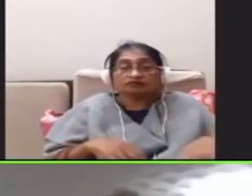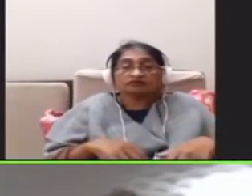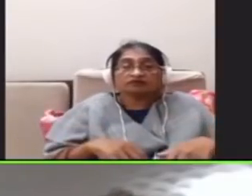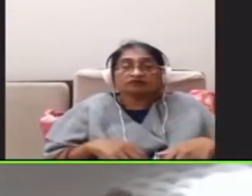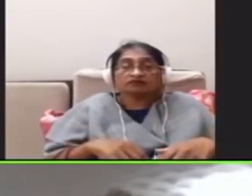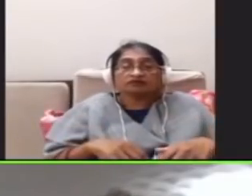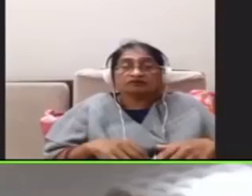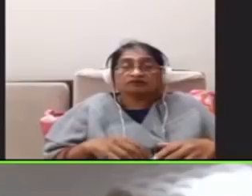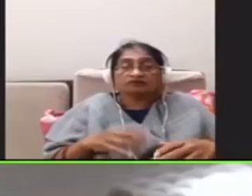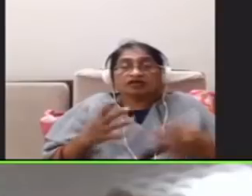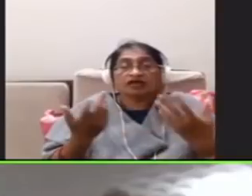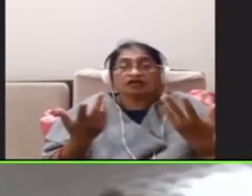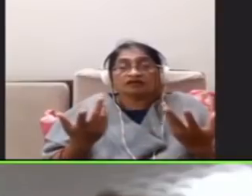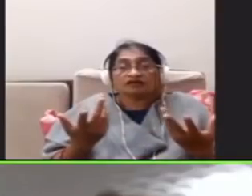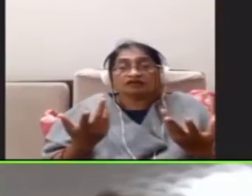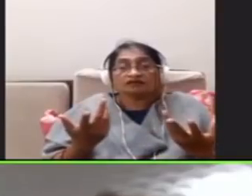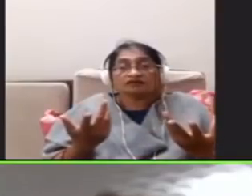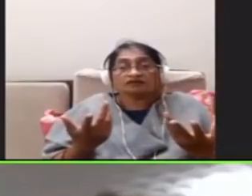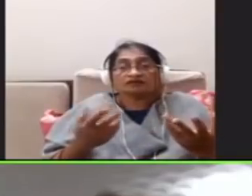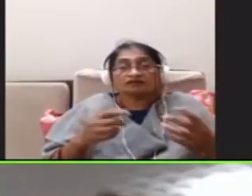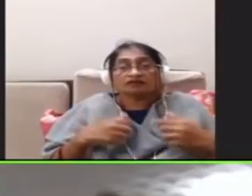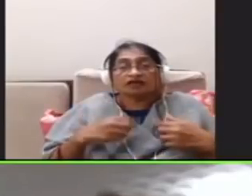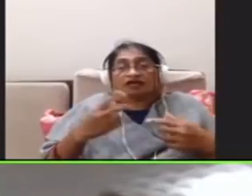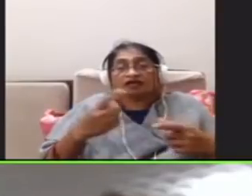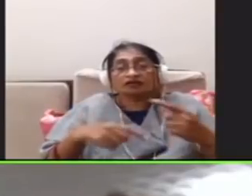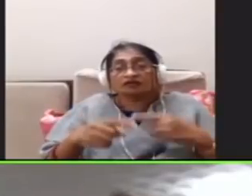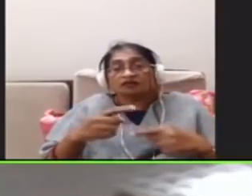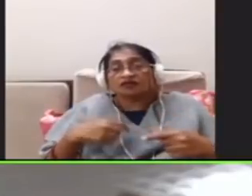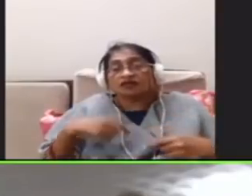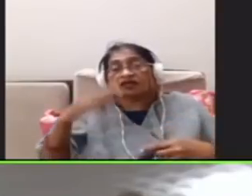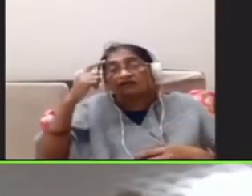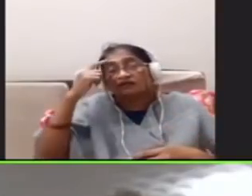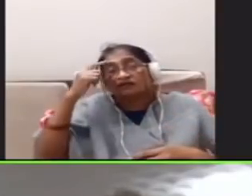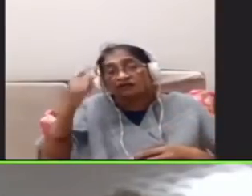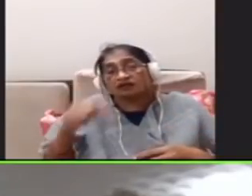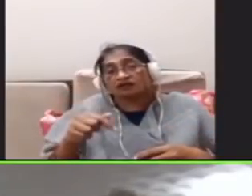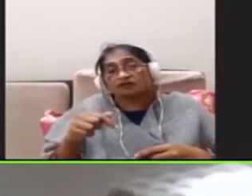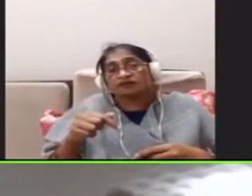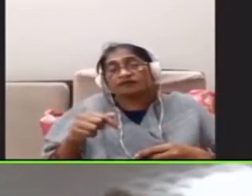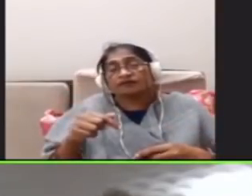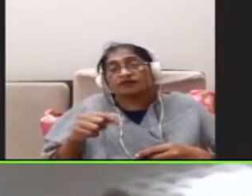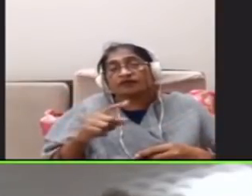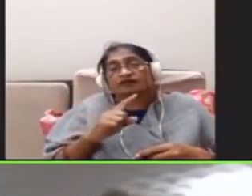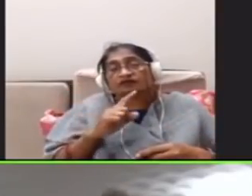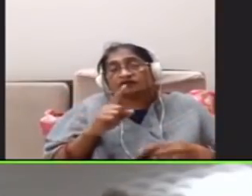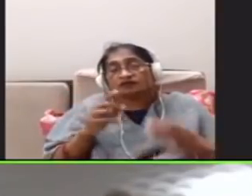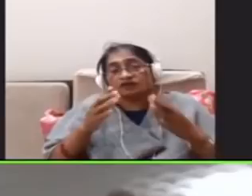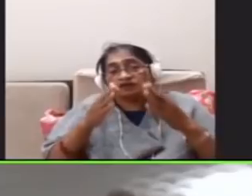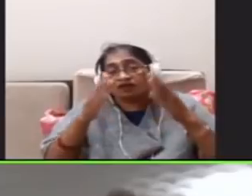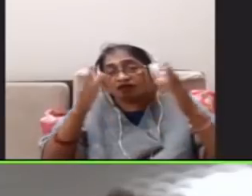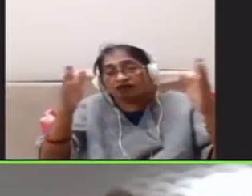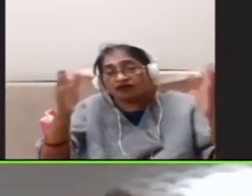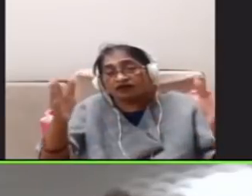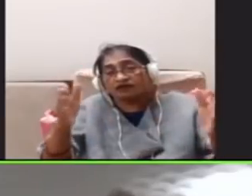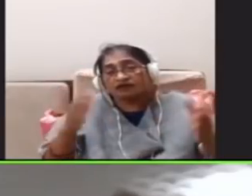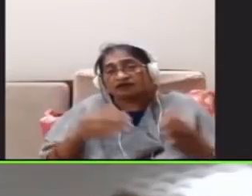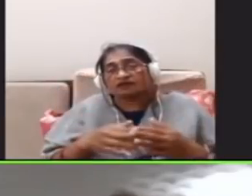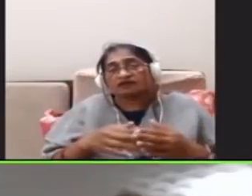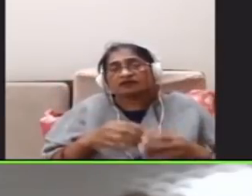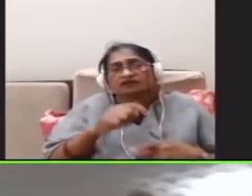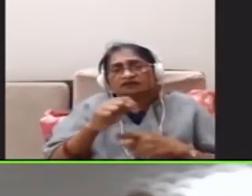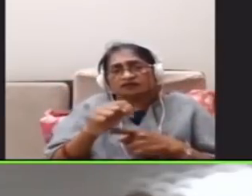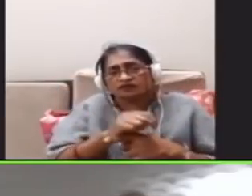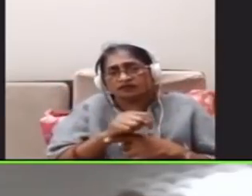an elite athlete. And the way to combat that, I think, is purely through awareness, through training,